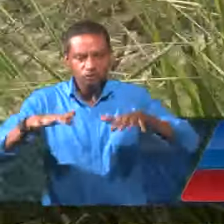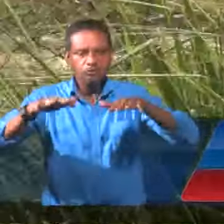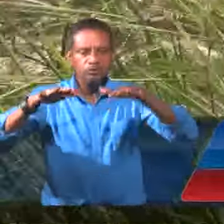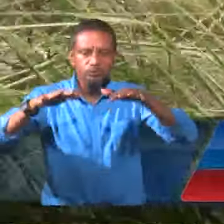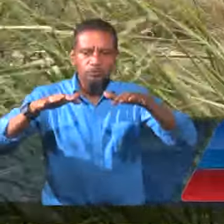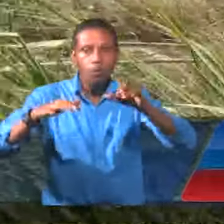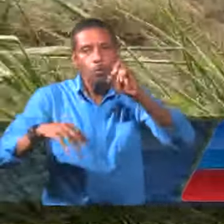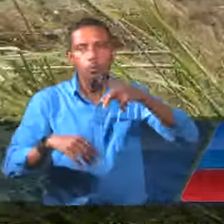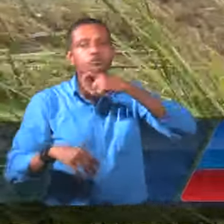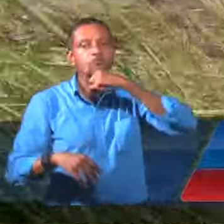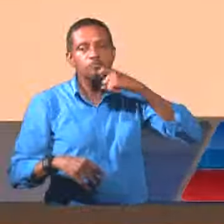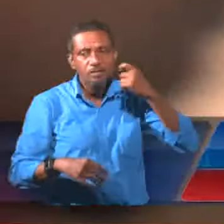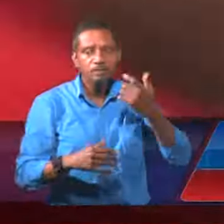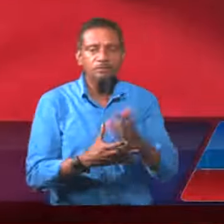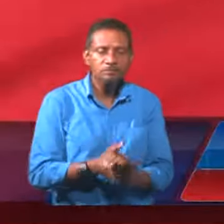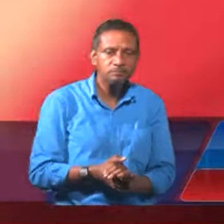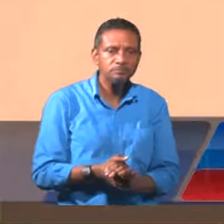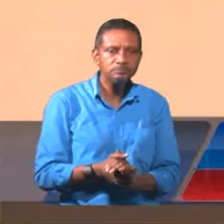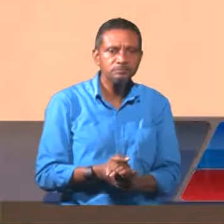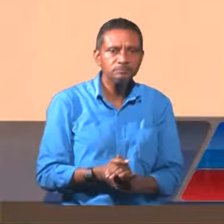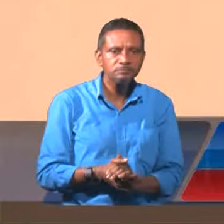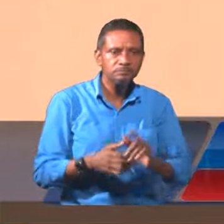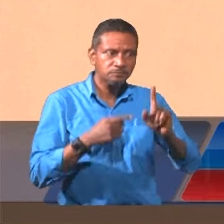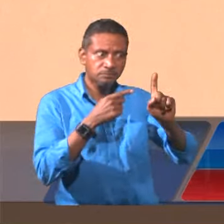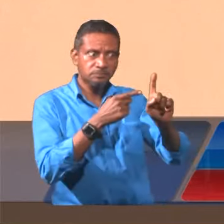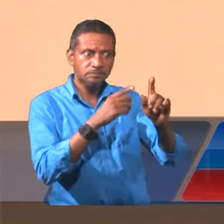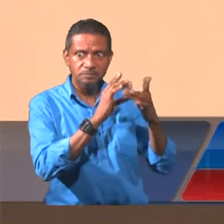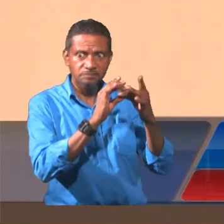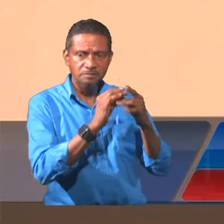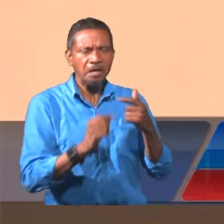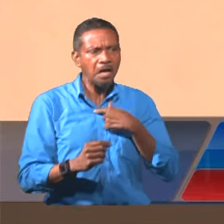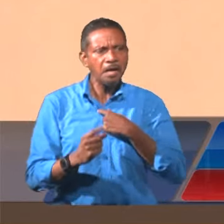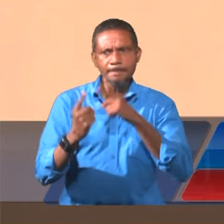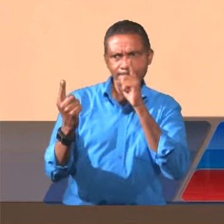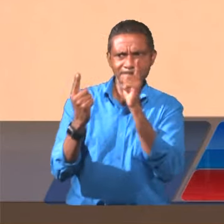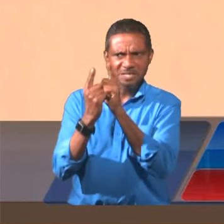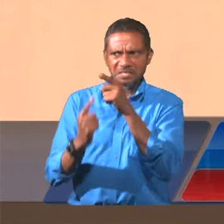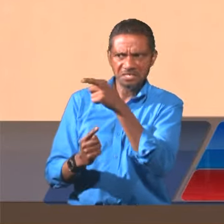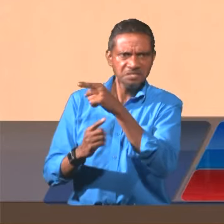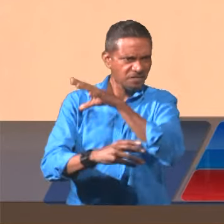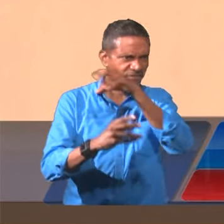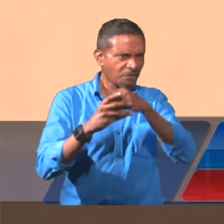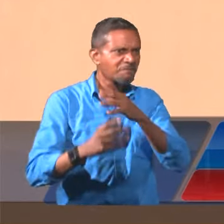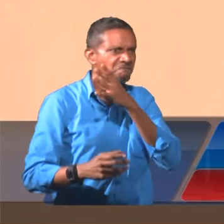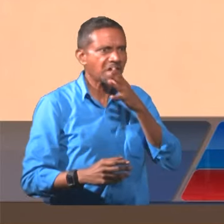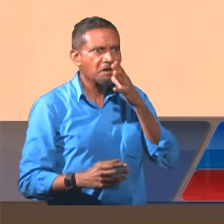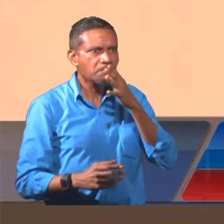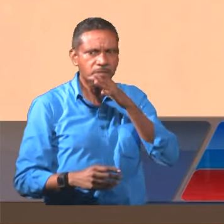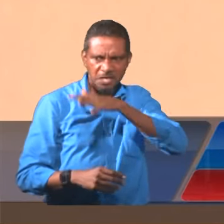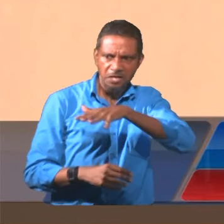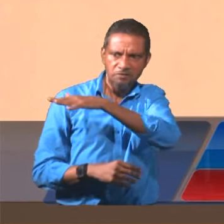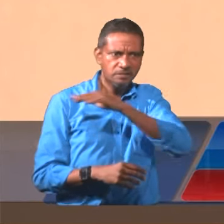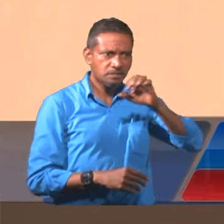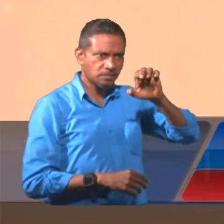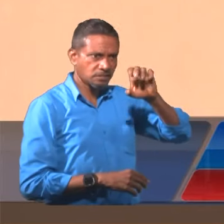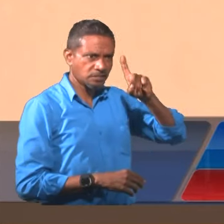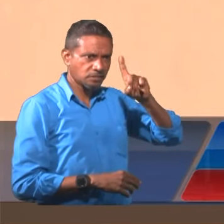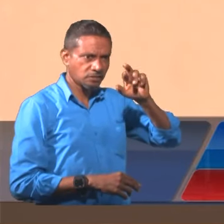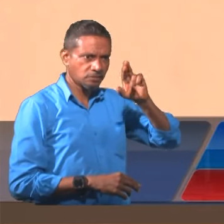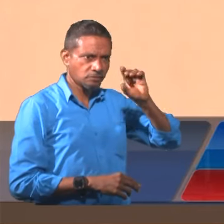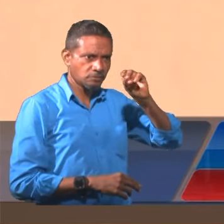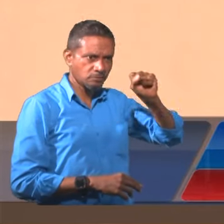challenges linked to food security. I met a farmer down in Cedras who was of the